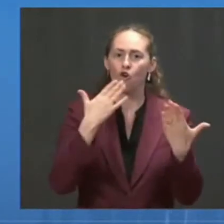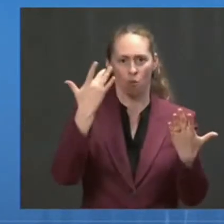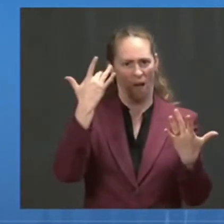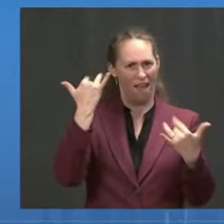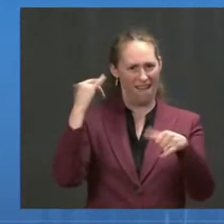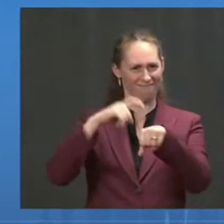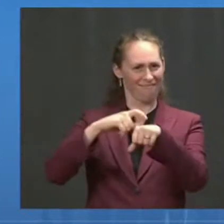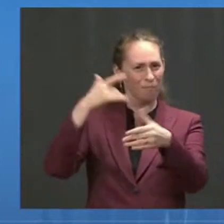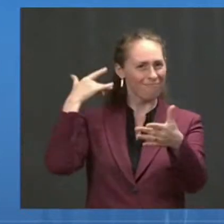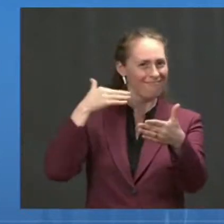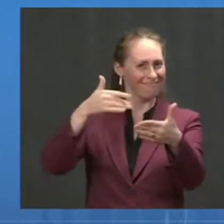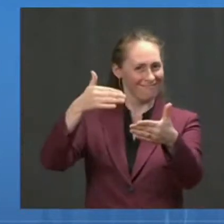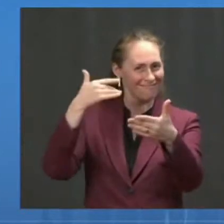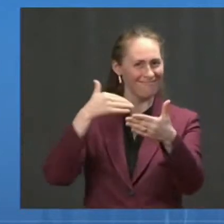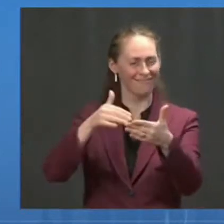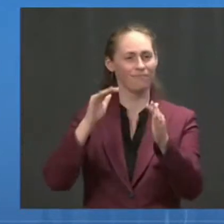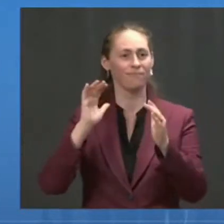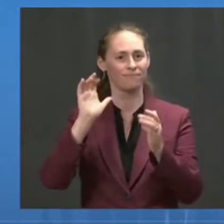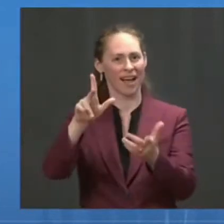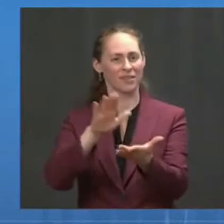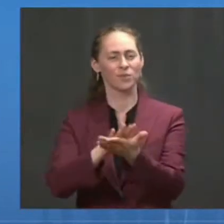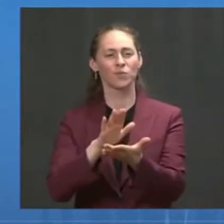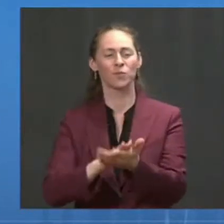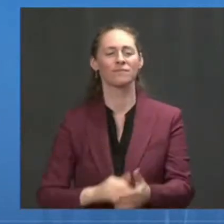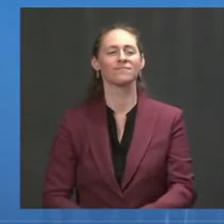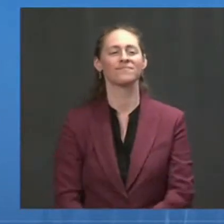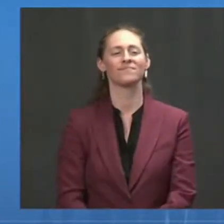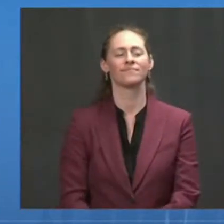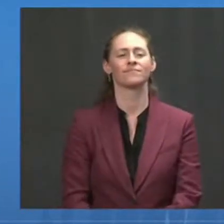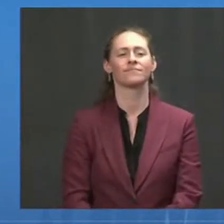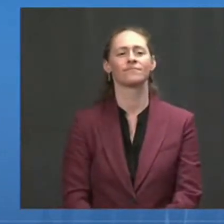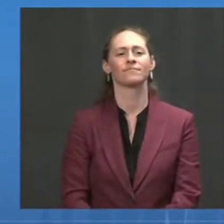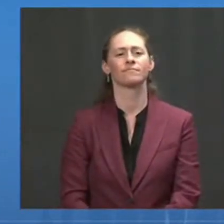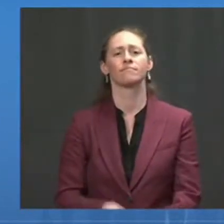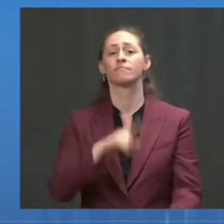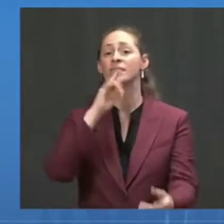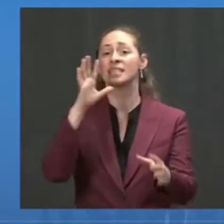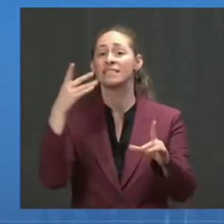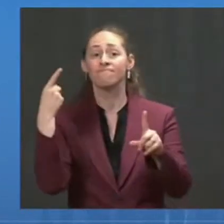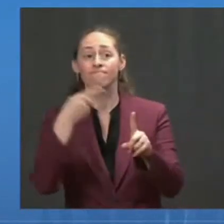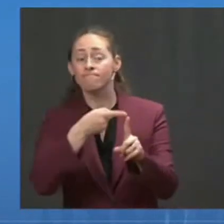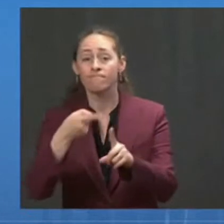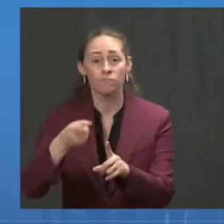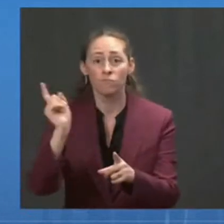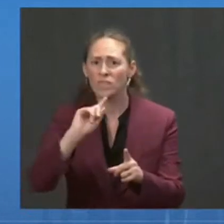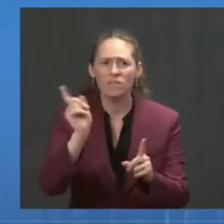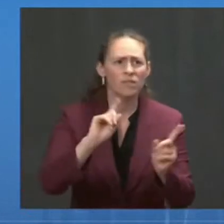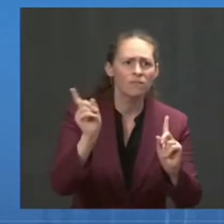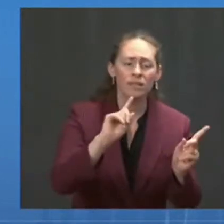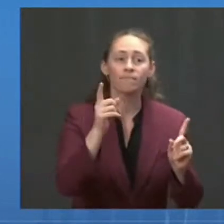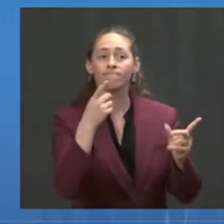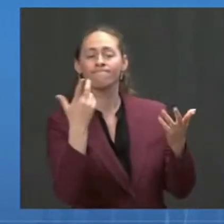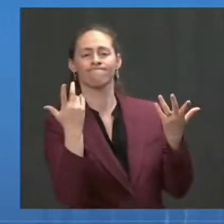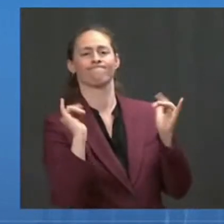Importantly, we're seeing the most significant vaccinations progress in states with the highest case rates.